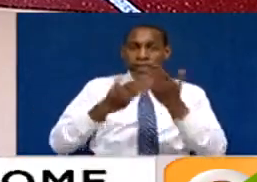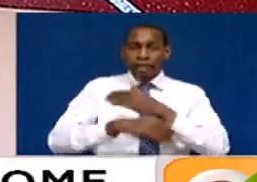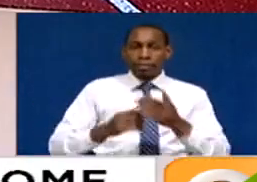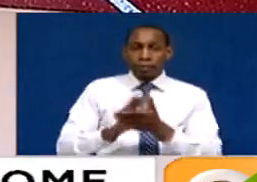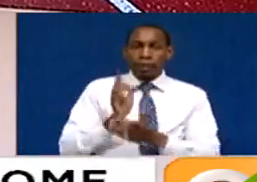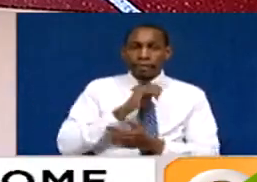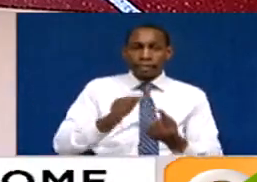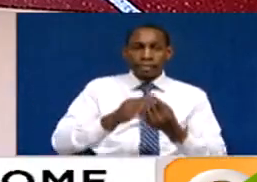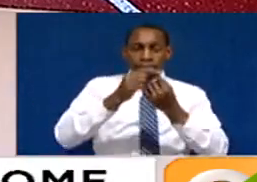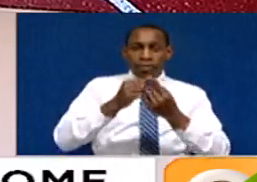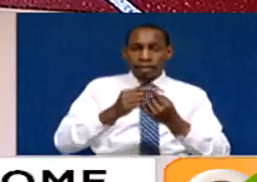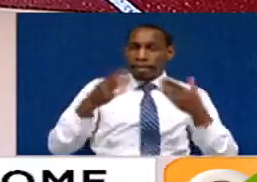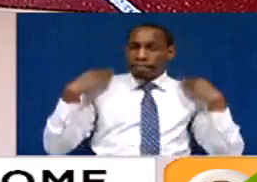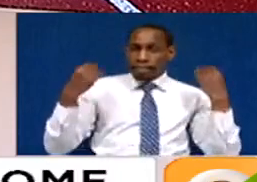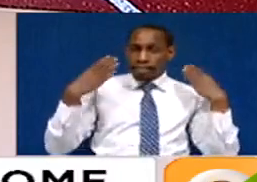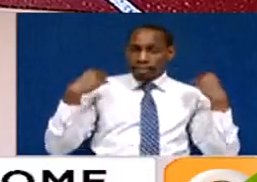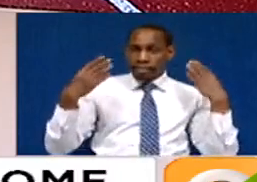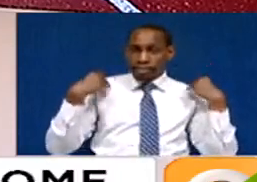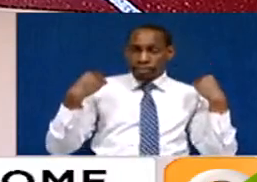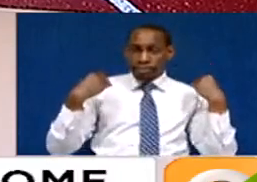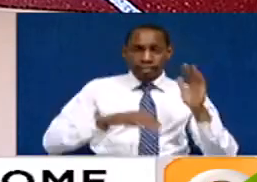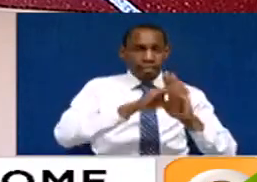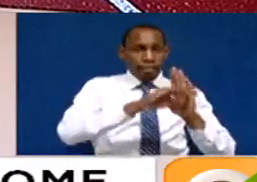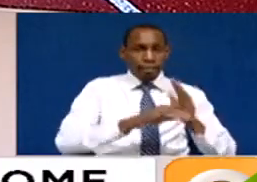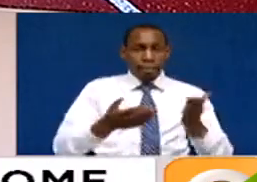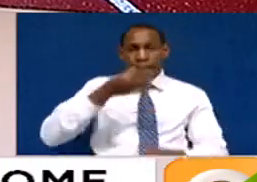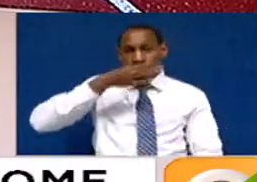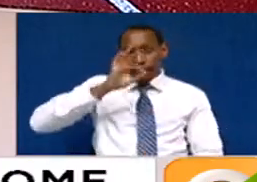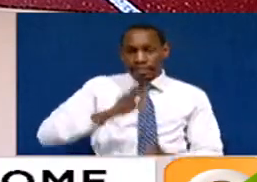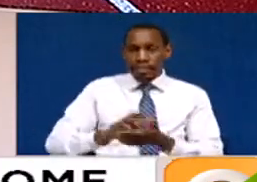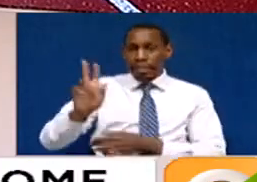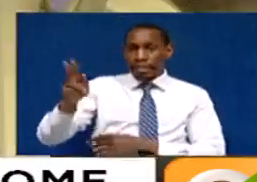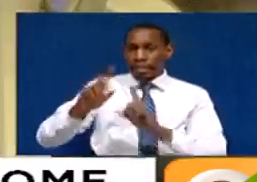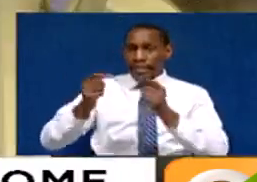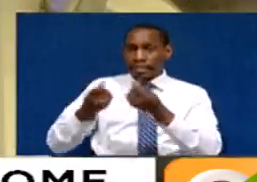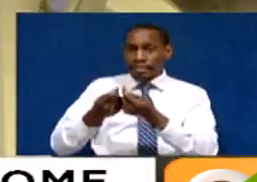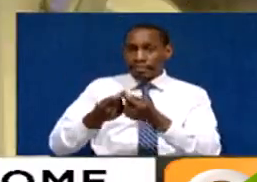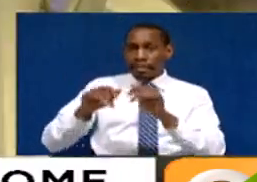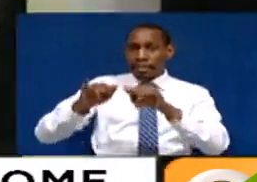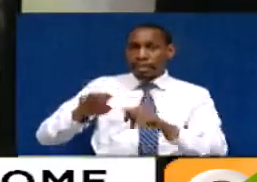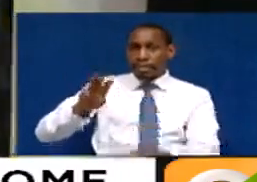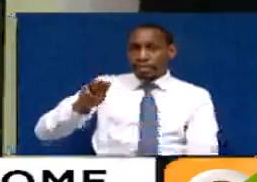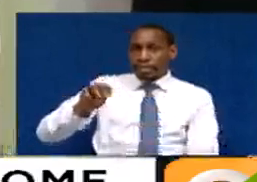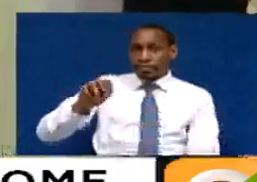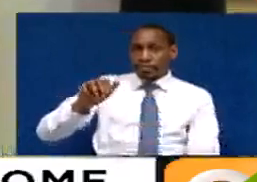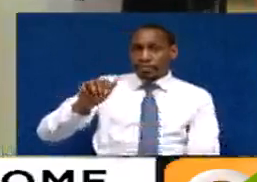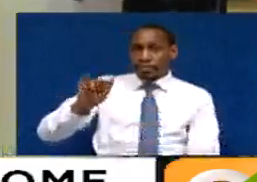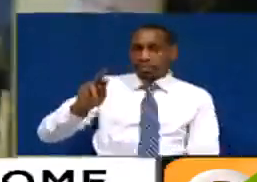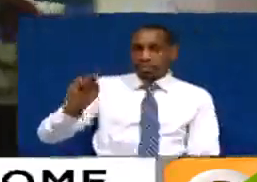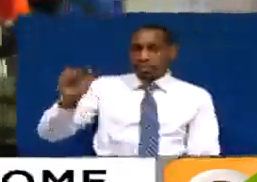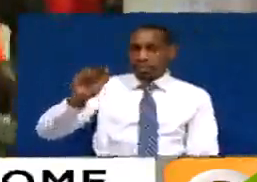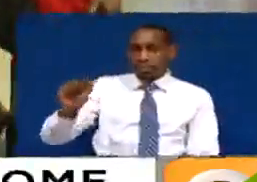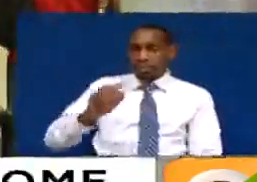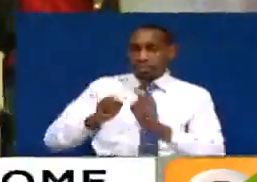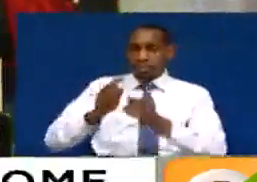undergoing a specialized training session in Miramas in France. Now the Kenyan team was based at the Miramas Athletics Club to sharpen